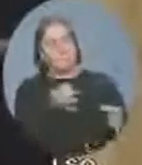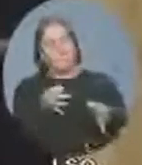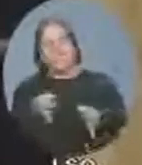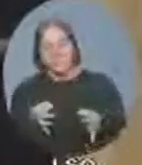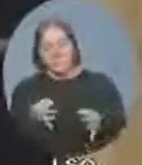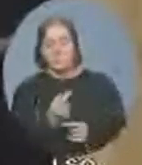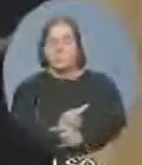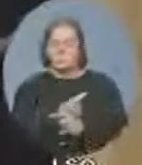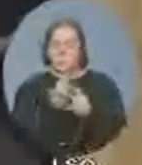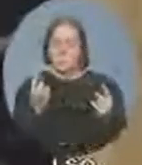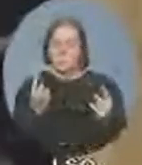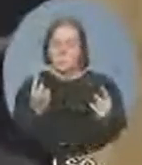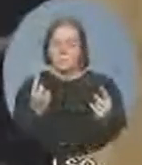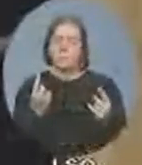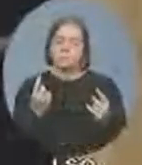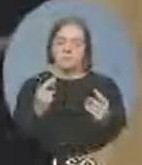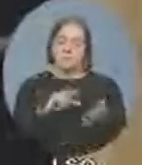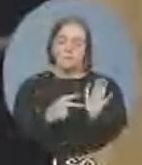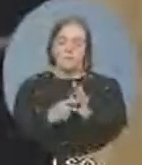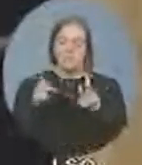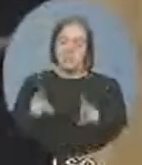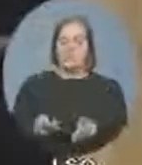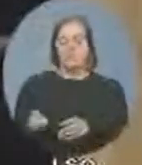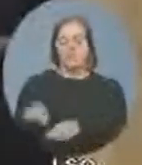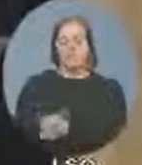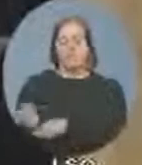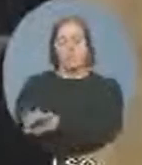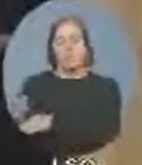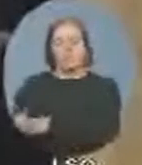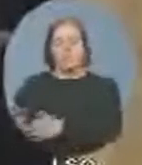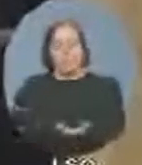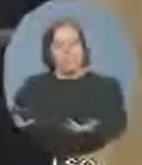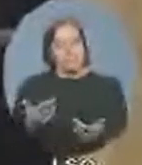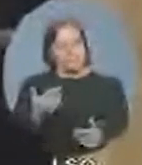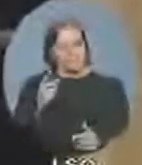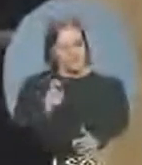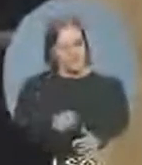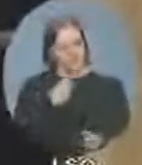will the minister stand today to honour his commitment for major new funding for a vaccine and